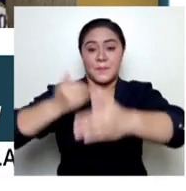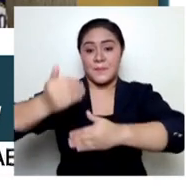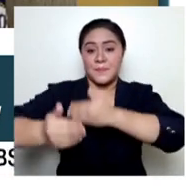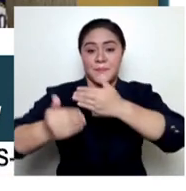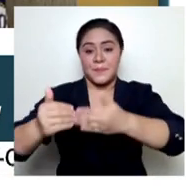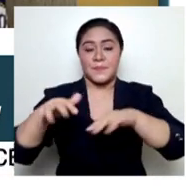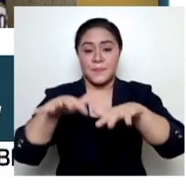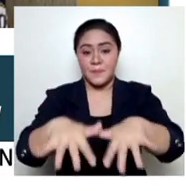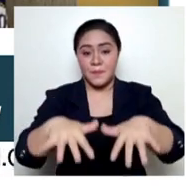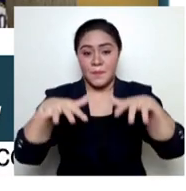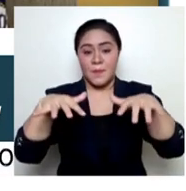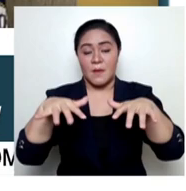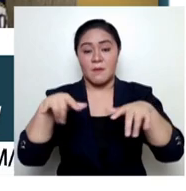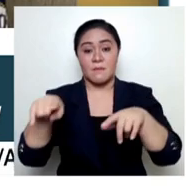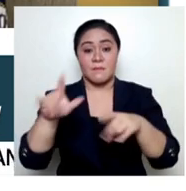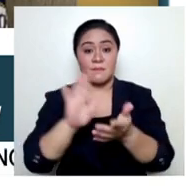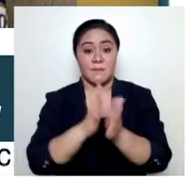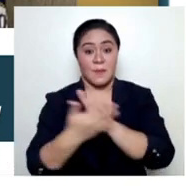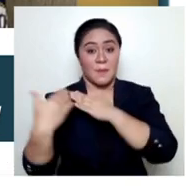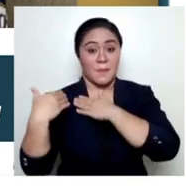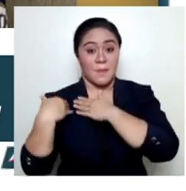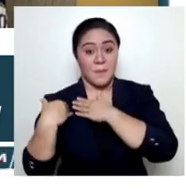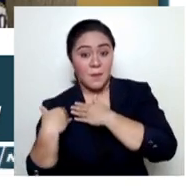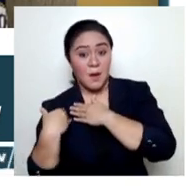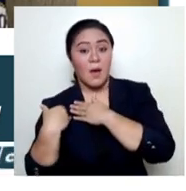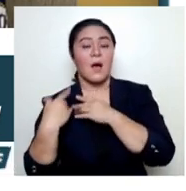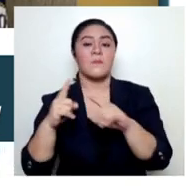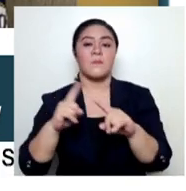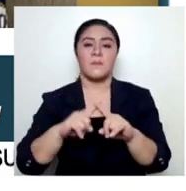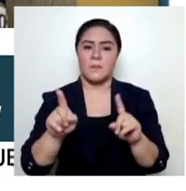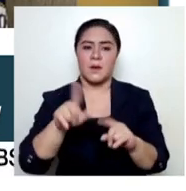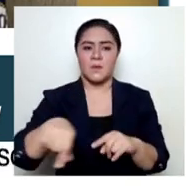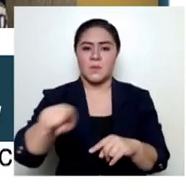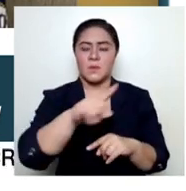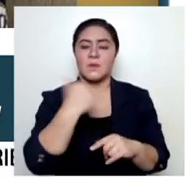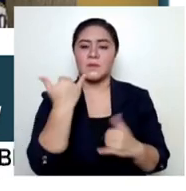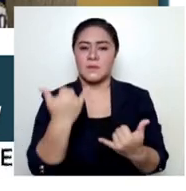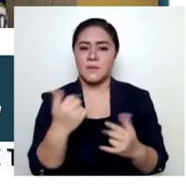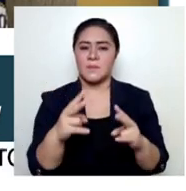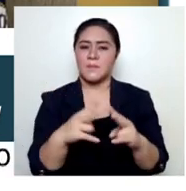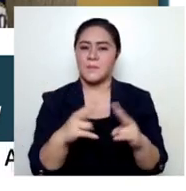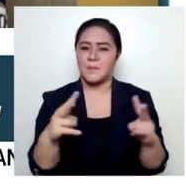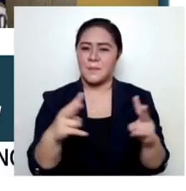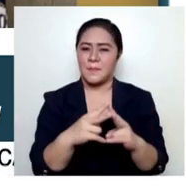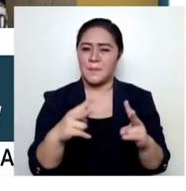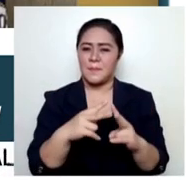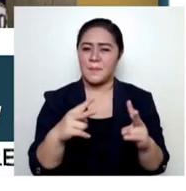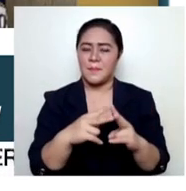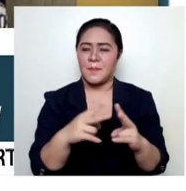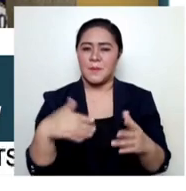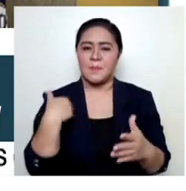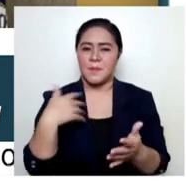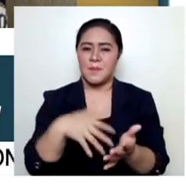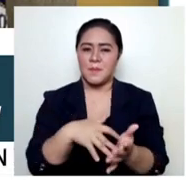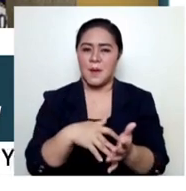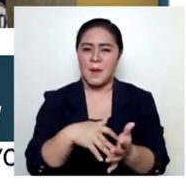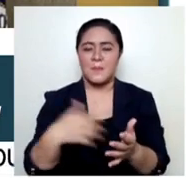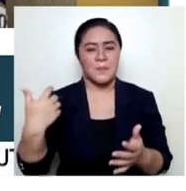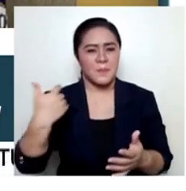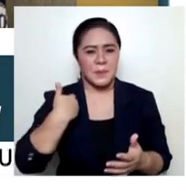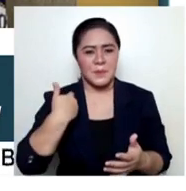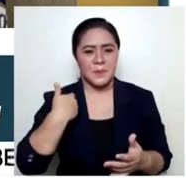held liable, but as of the moment, everything is premature. The membership of the panel